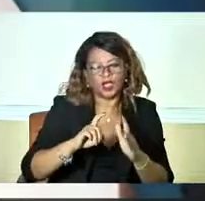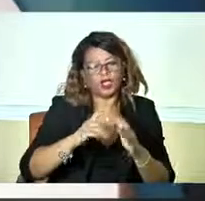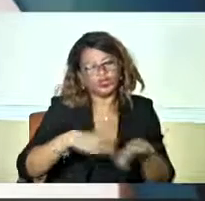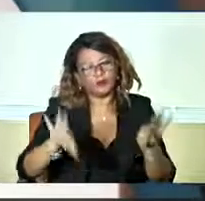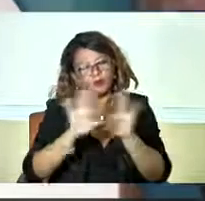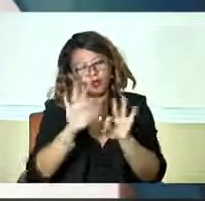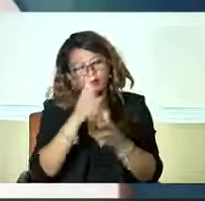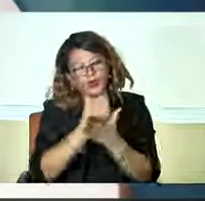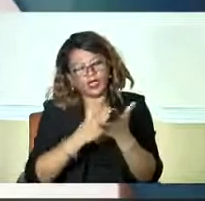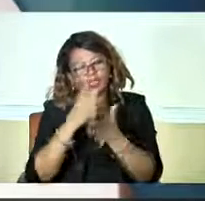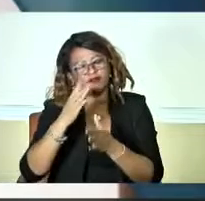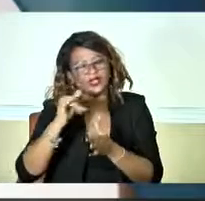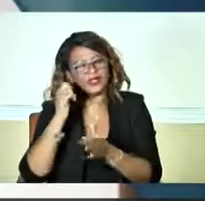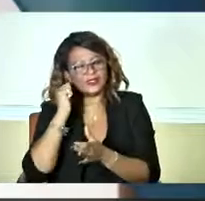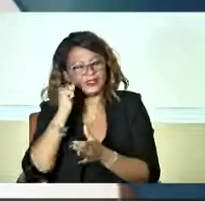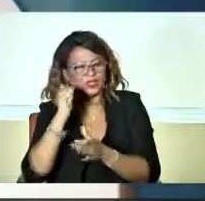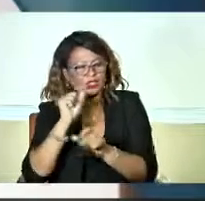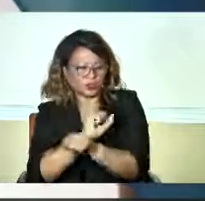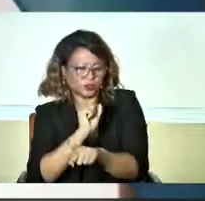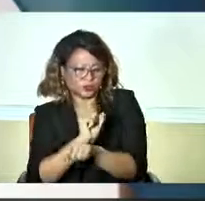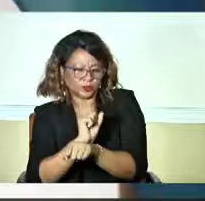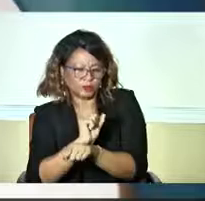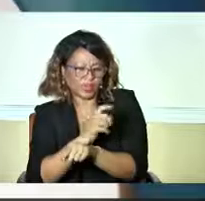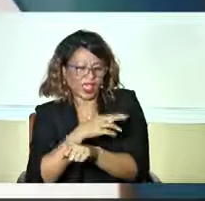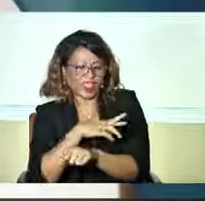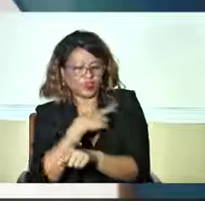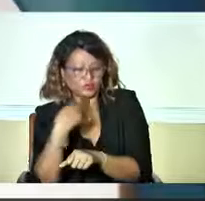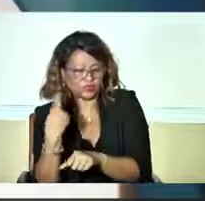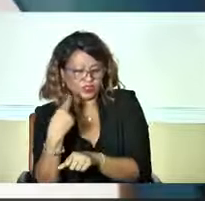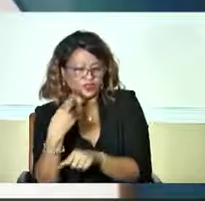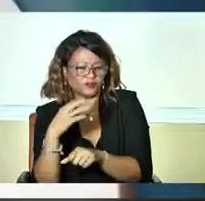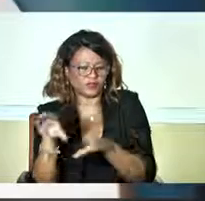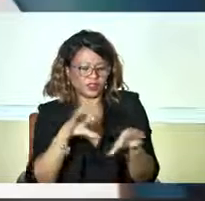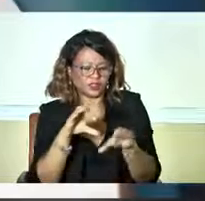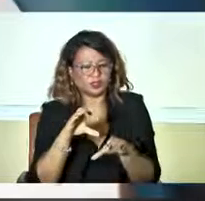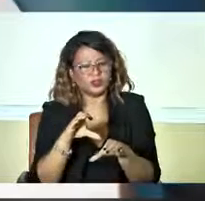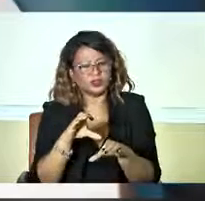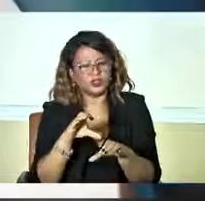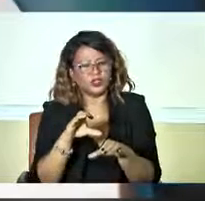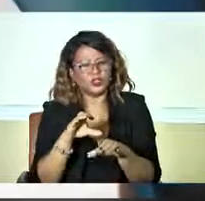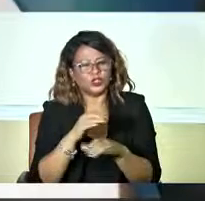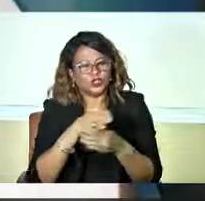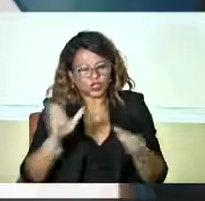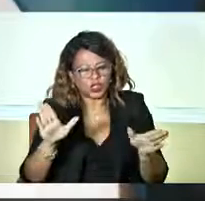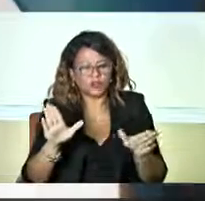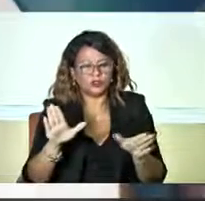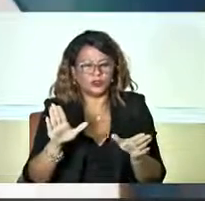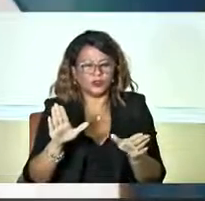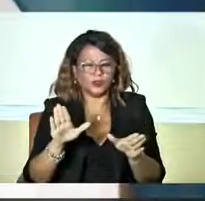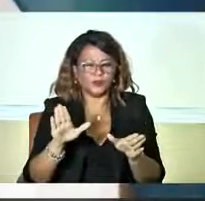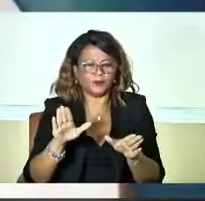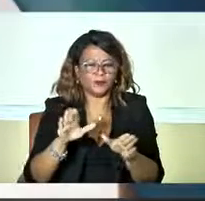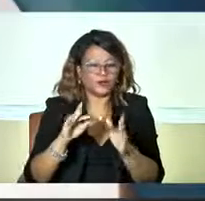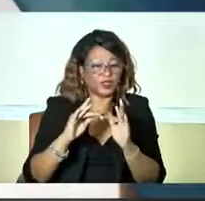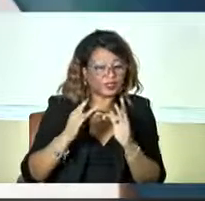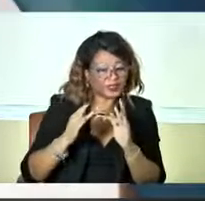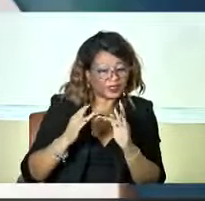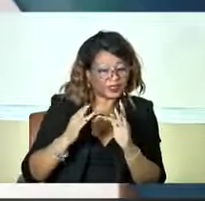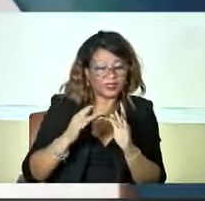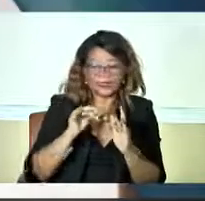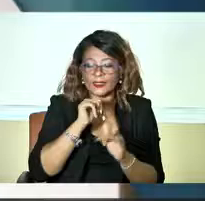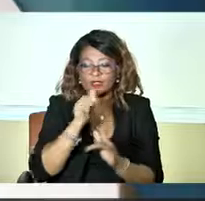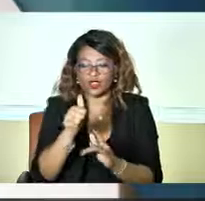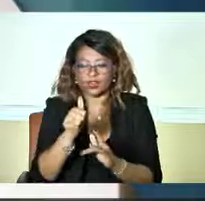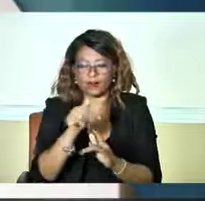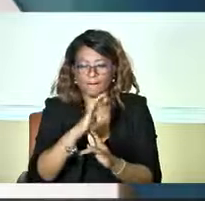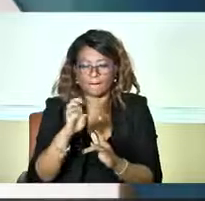part of our daily activities, and the risk of conducting general business over platforms like the internet